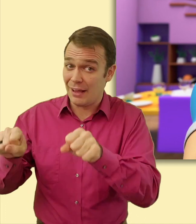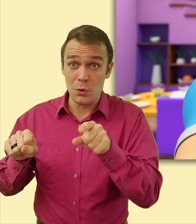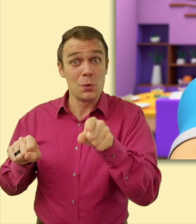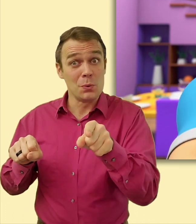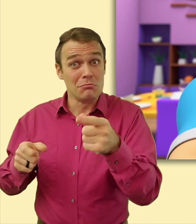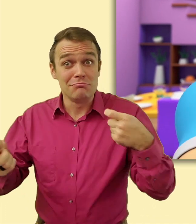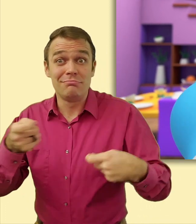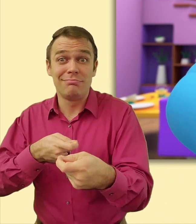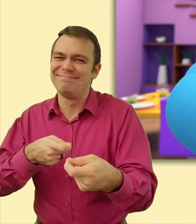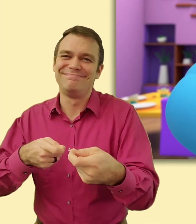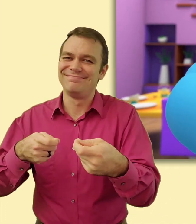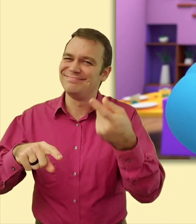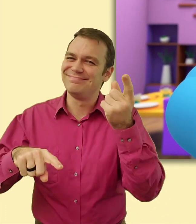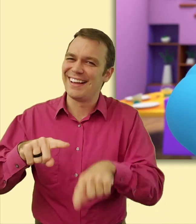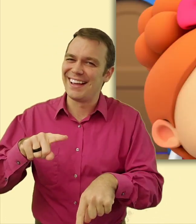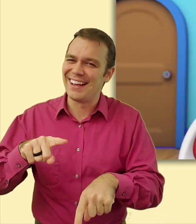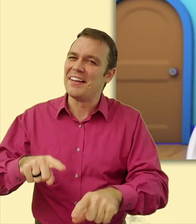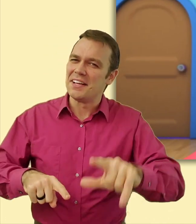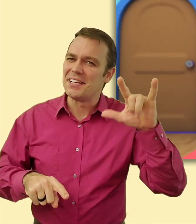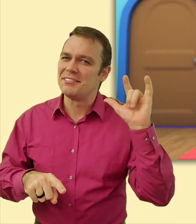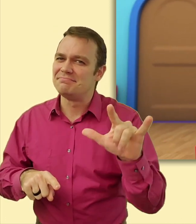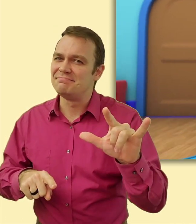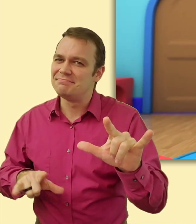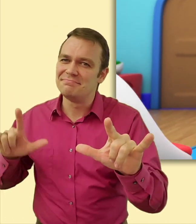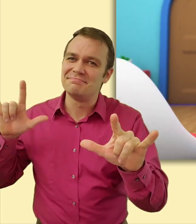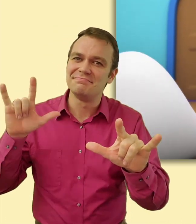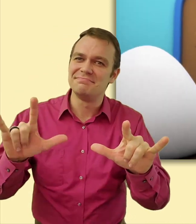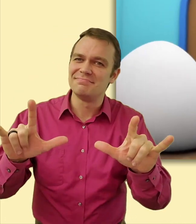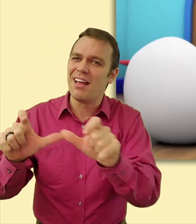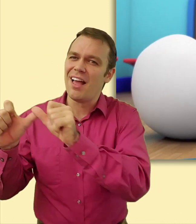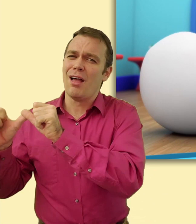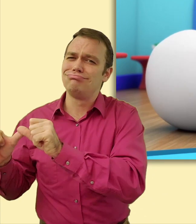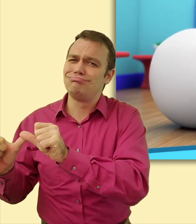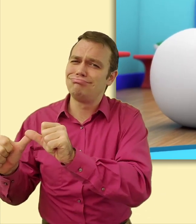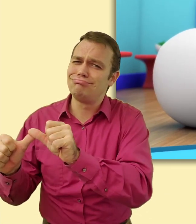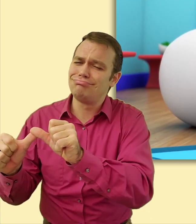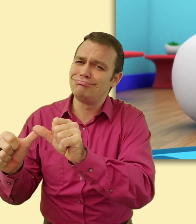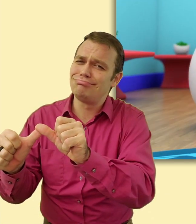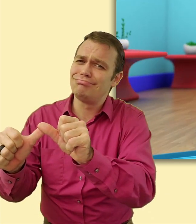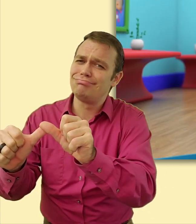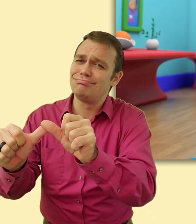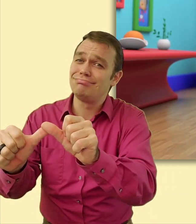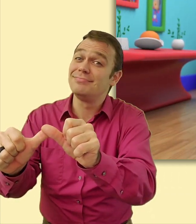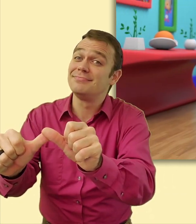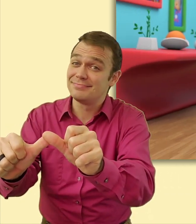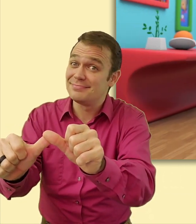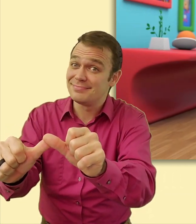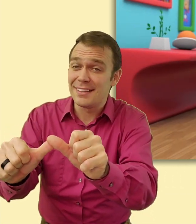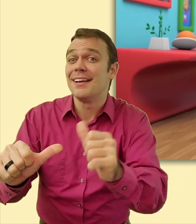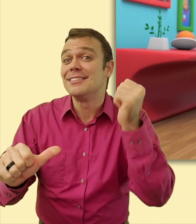not you, my princess. I love you, this always will be